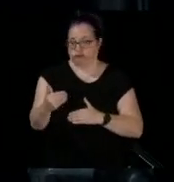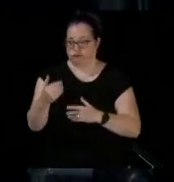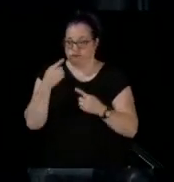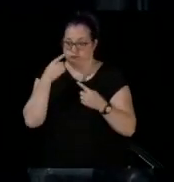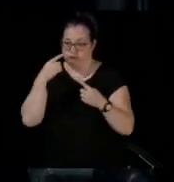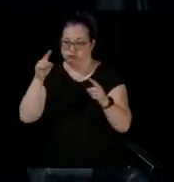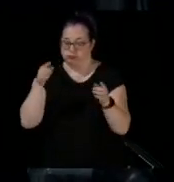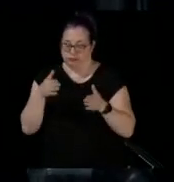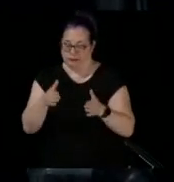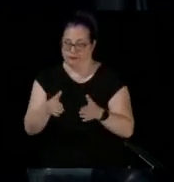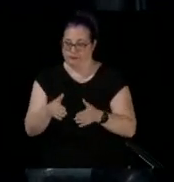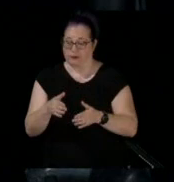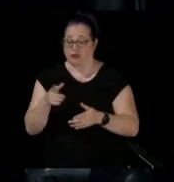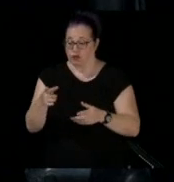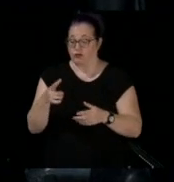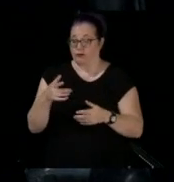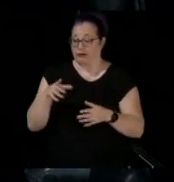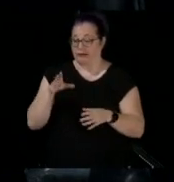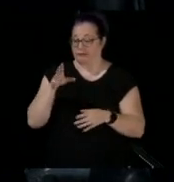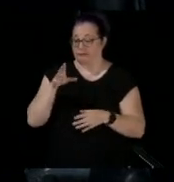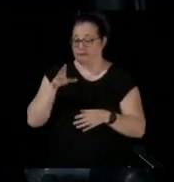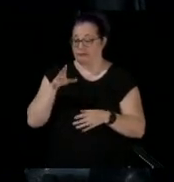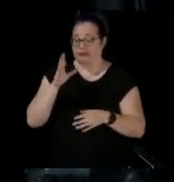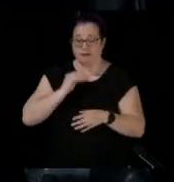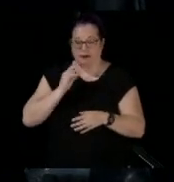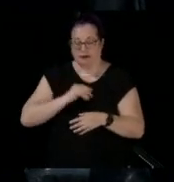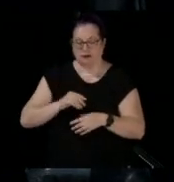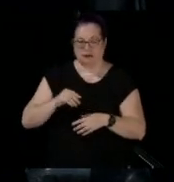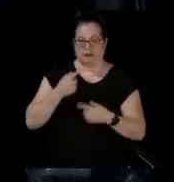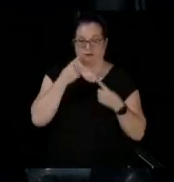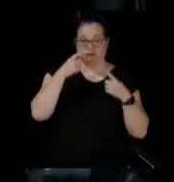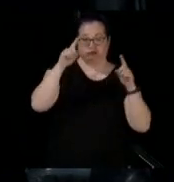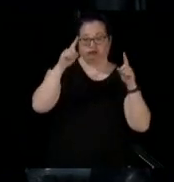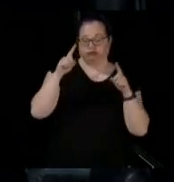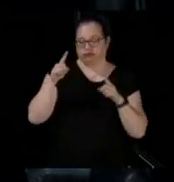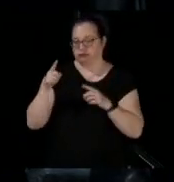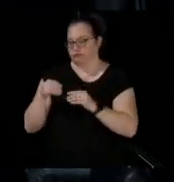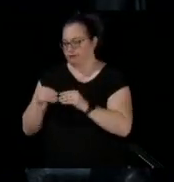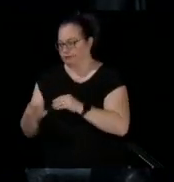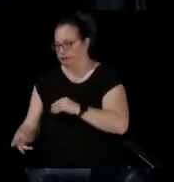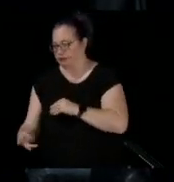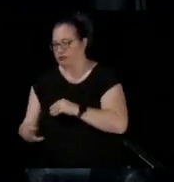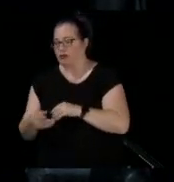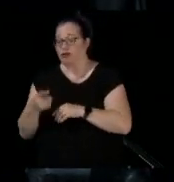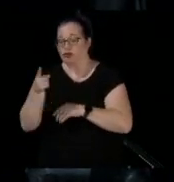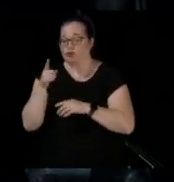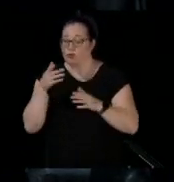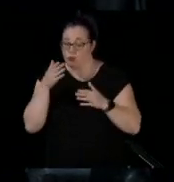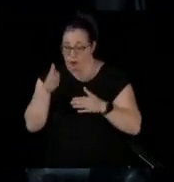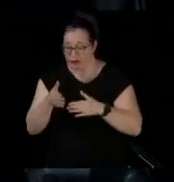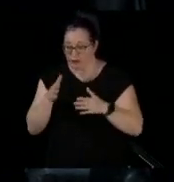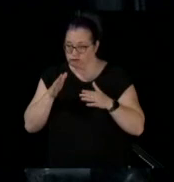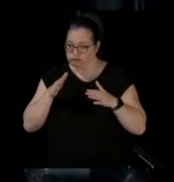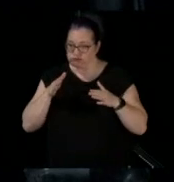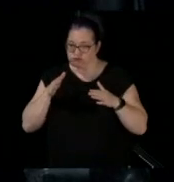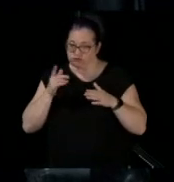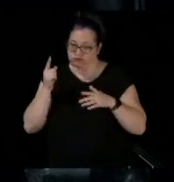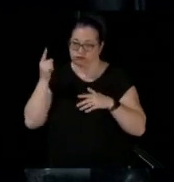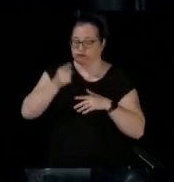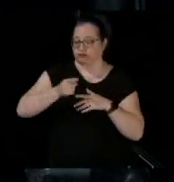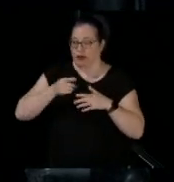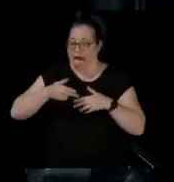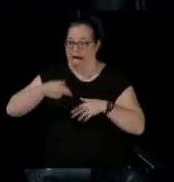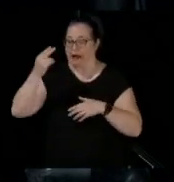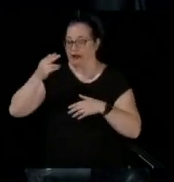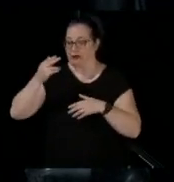while you have tasted both triumph and disaster, you will fly higher towards success than you